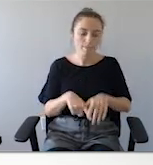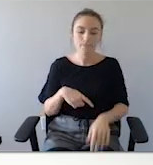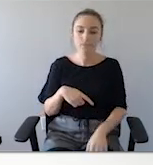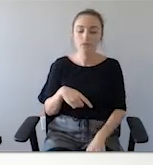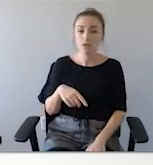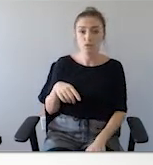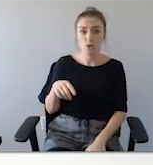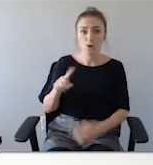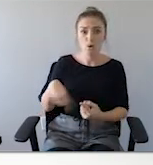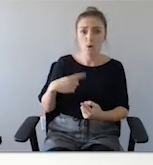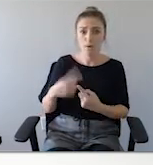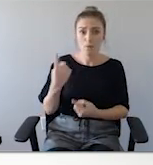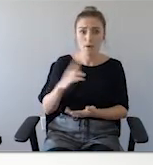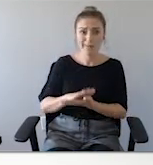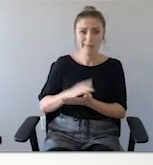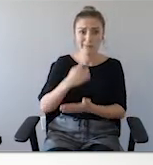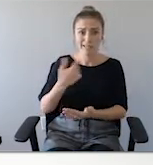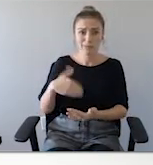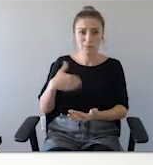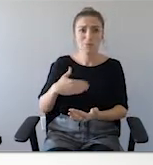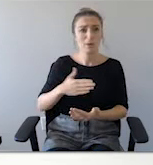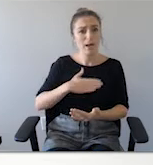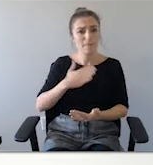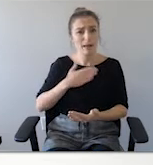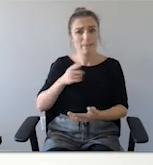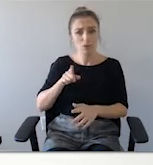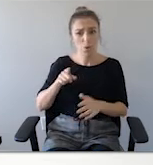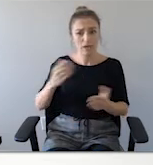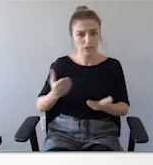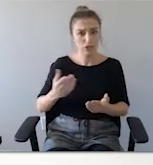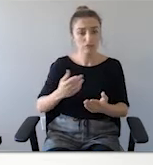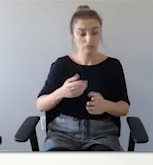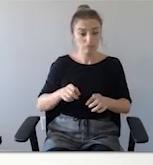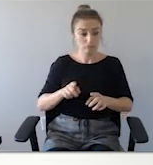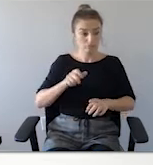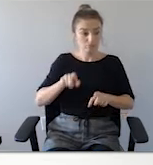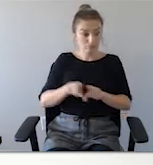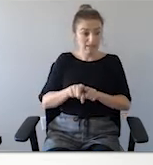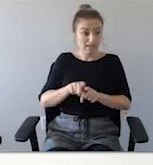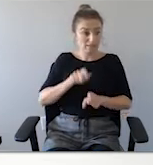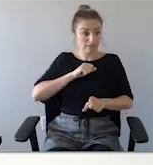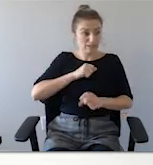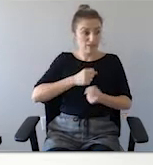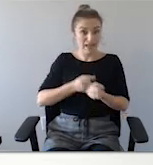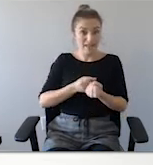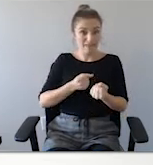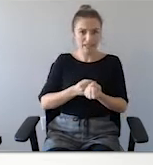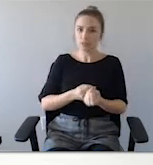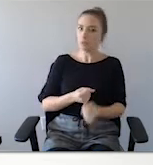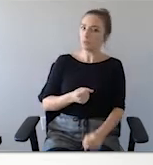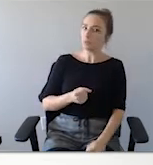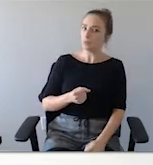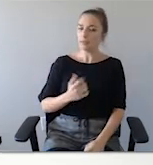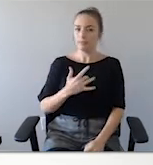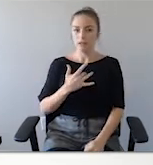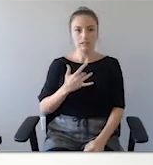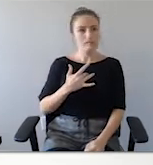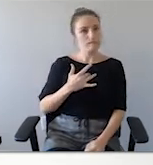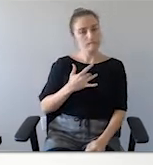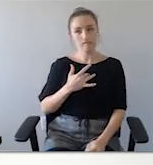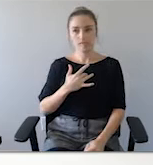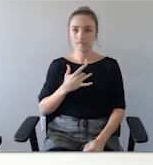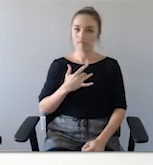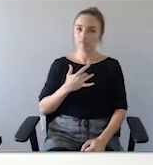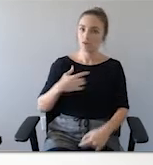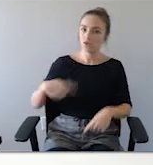that they're so glad to see you here as an advocate, something's up. I didn't know, because this was